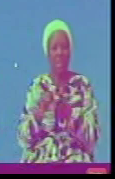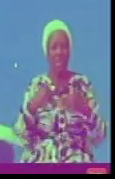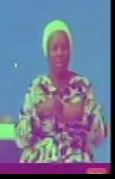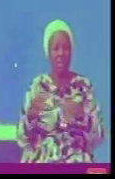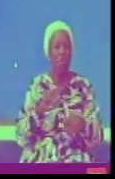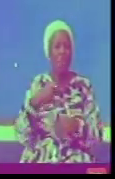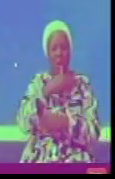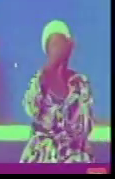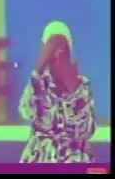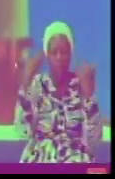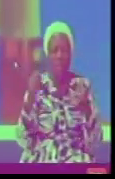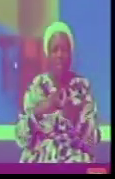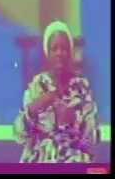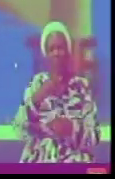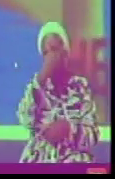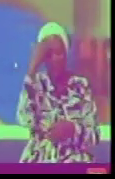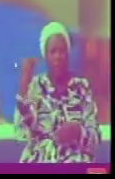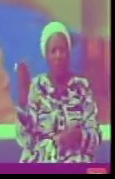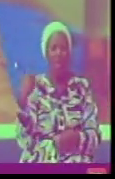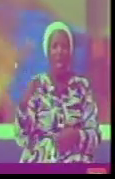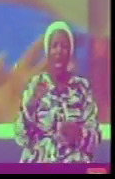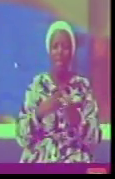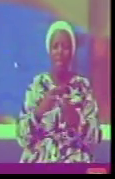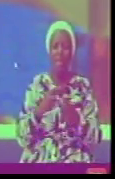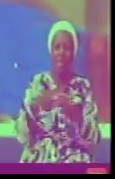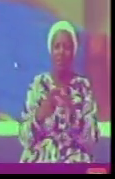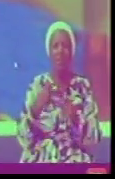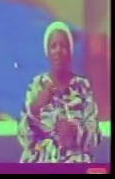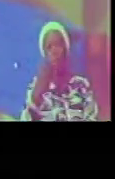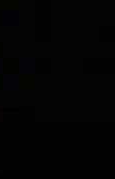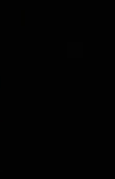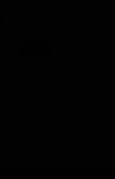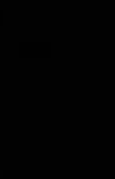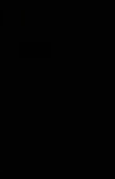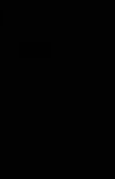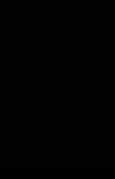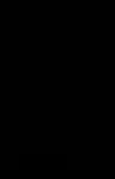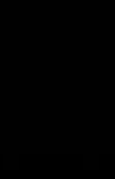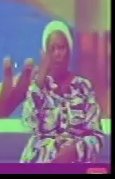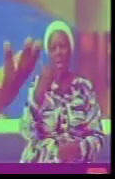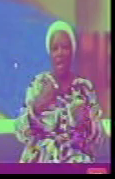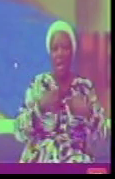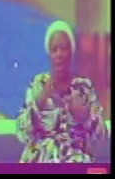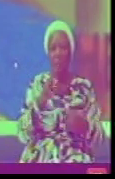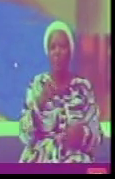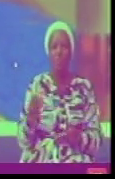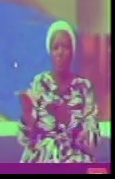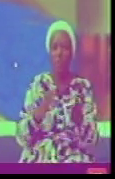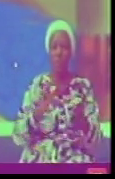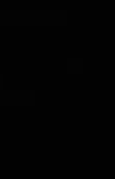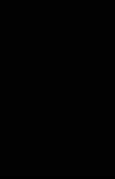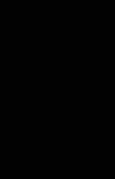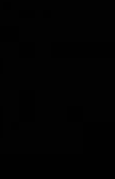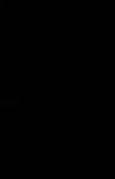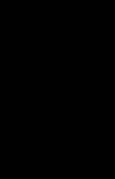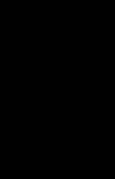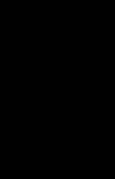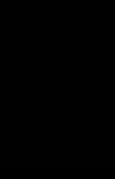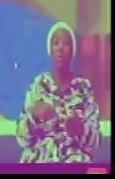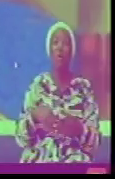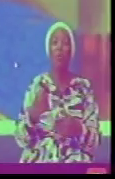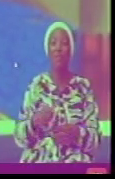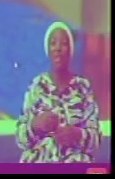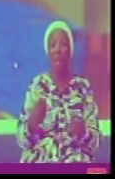every good thing he has done, we're forgotten. They forgot. And then they began to say,